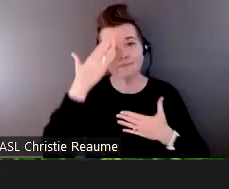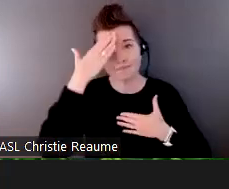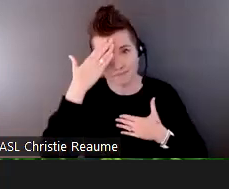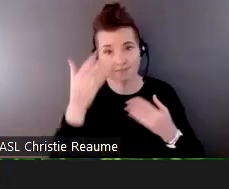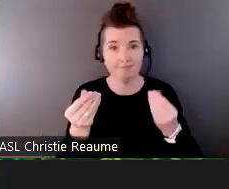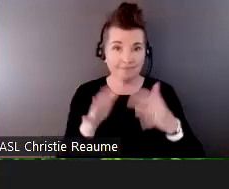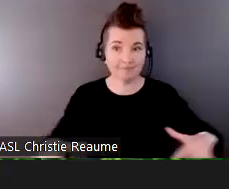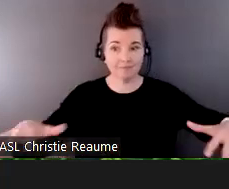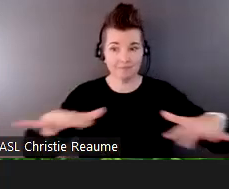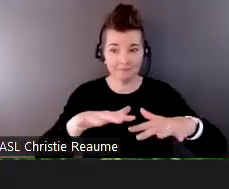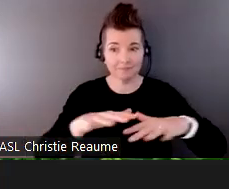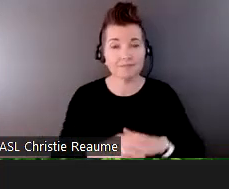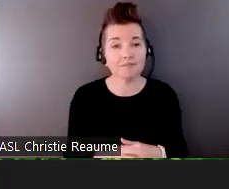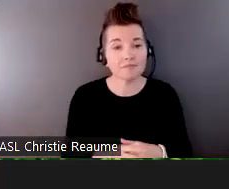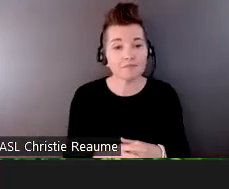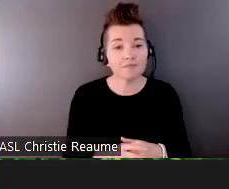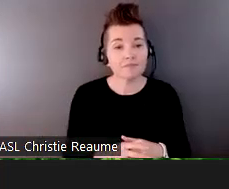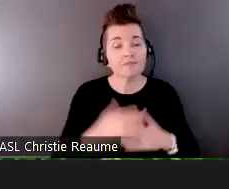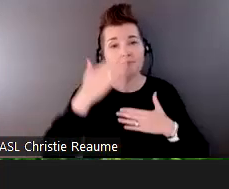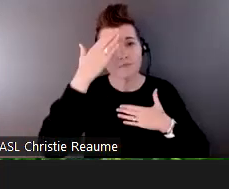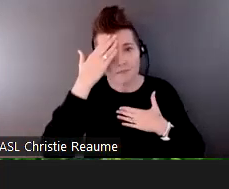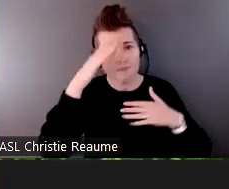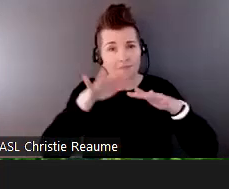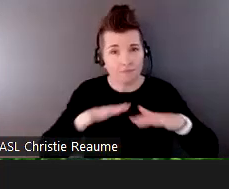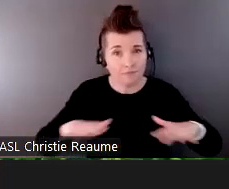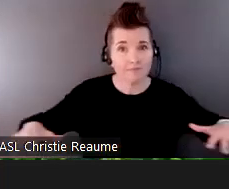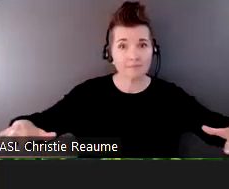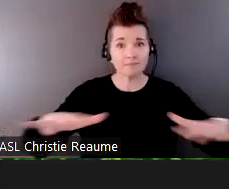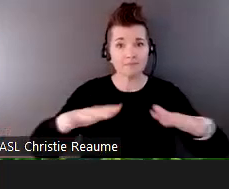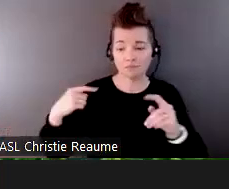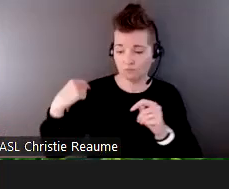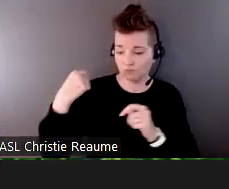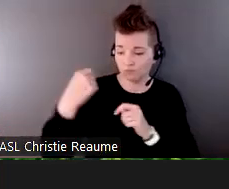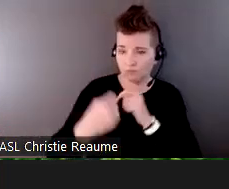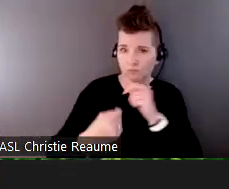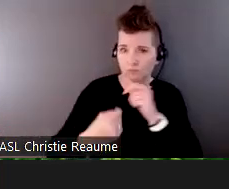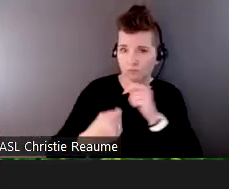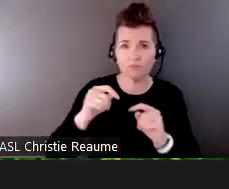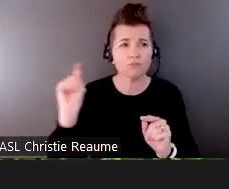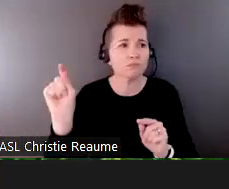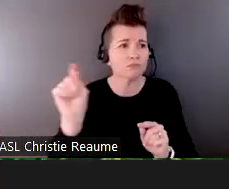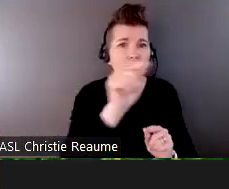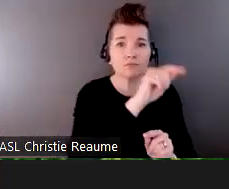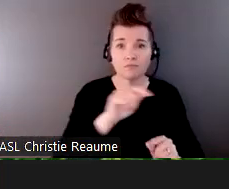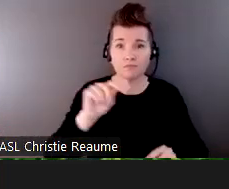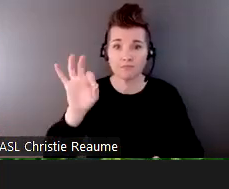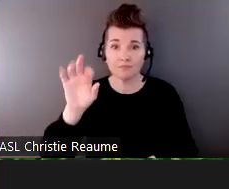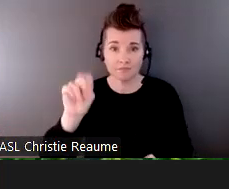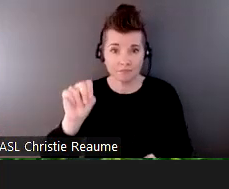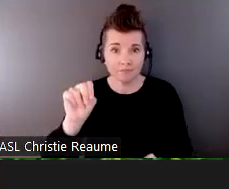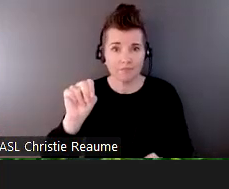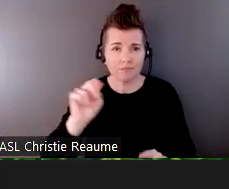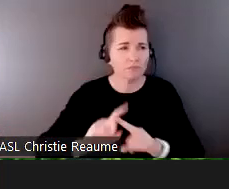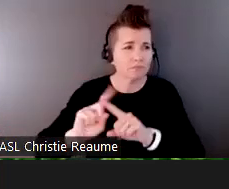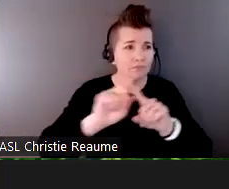we acknowledge that we gather on the traditional territory of a number of First Nations and acknowledge their Steward